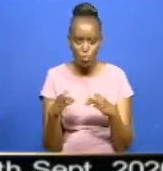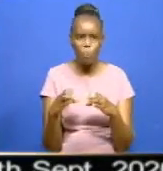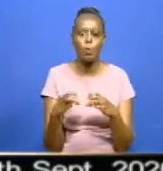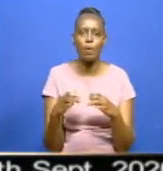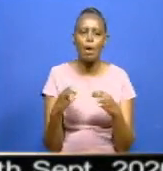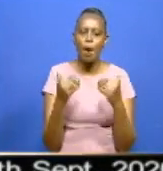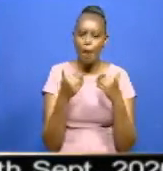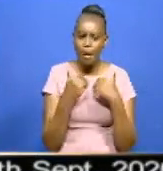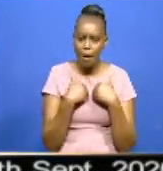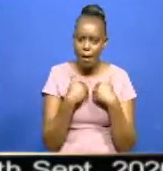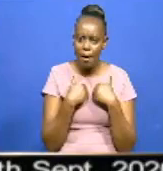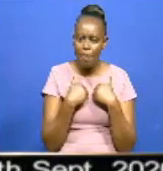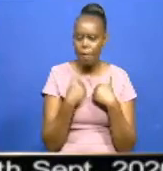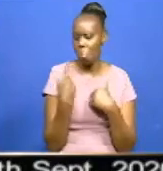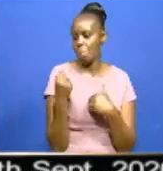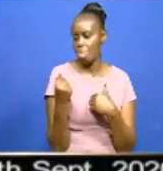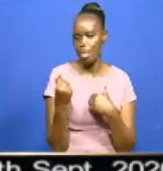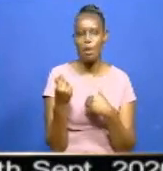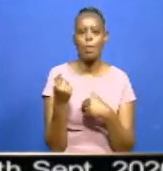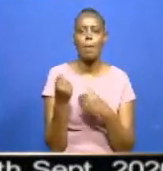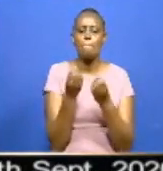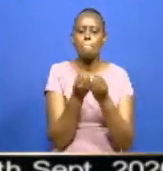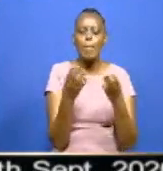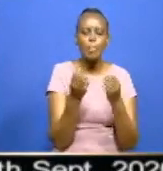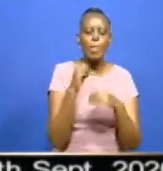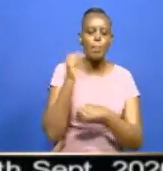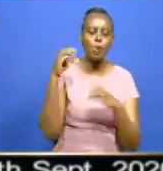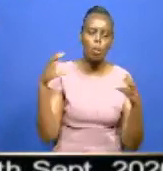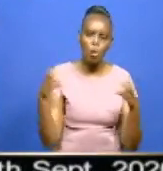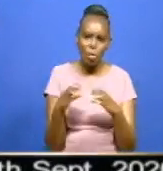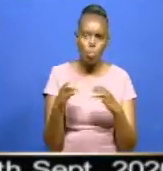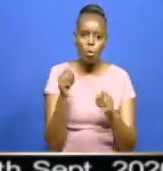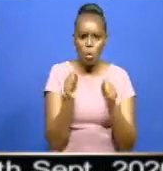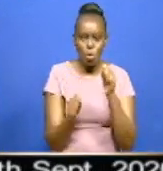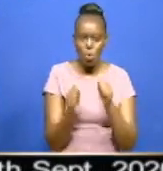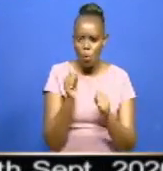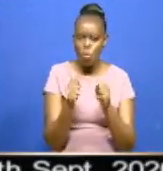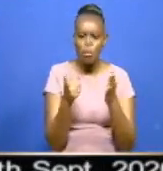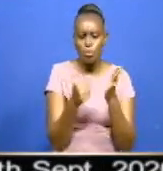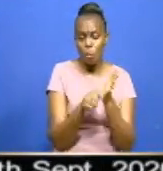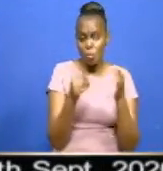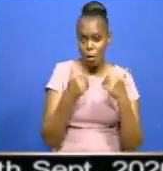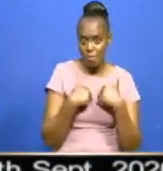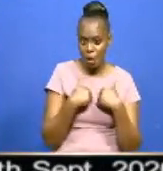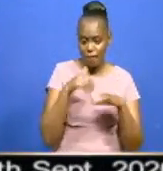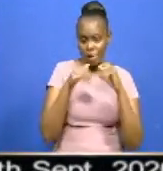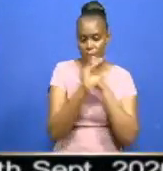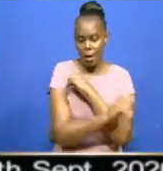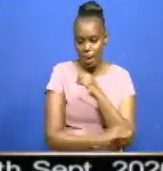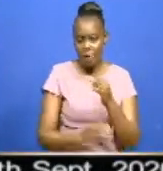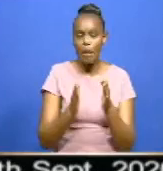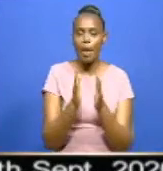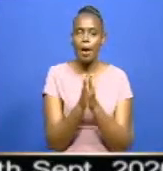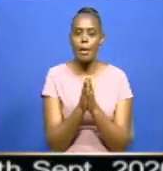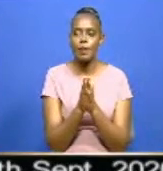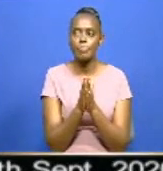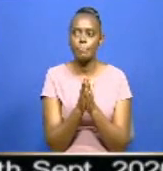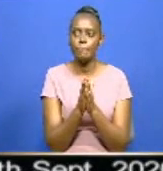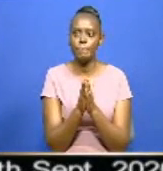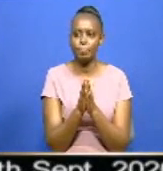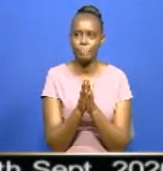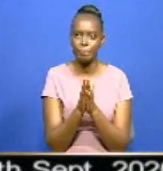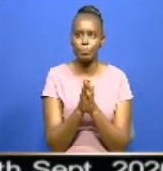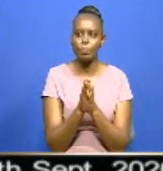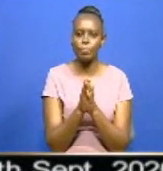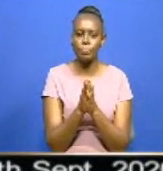We have of late seen many political parties that have problems in this country, and it it